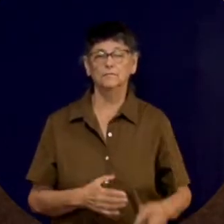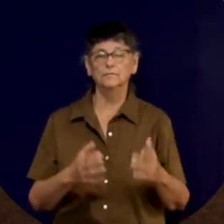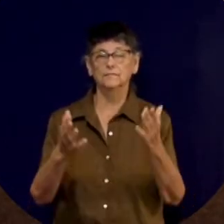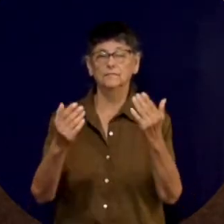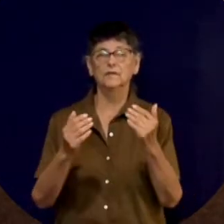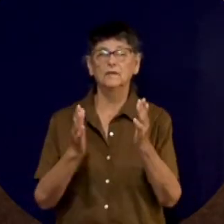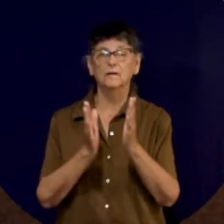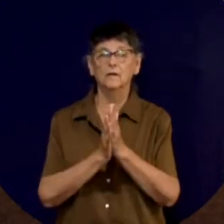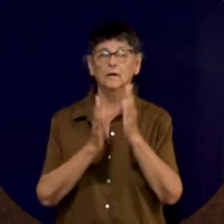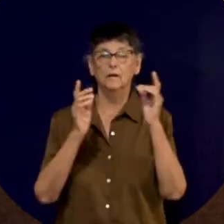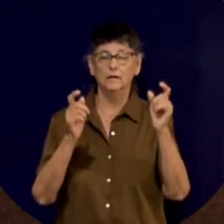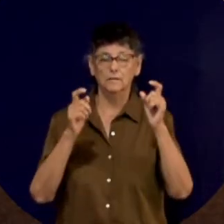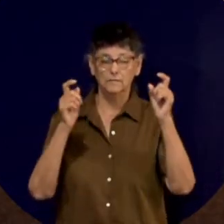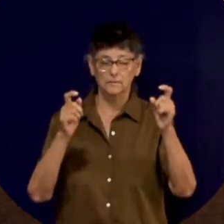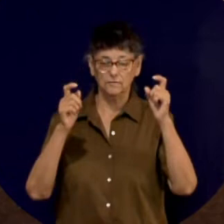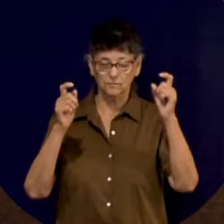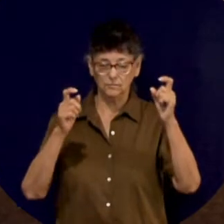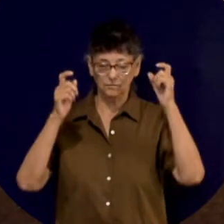kingdom.